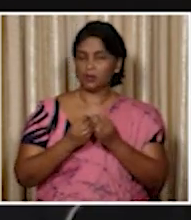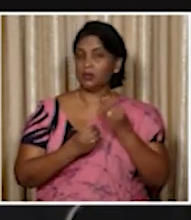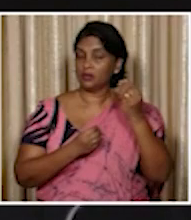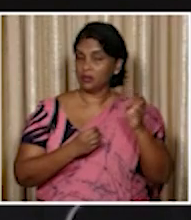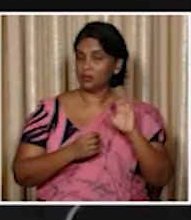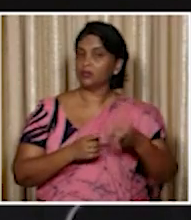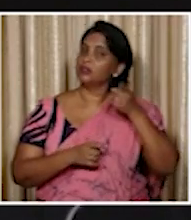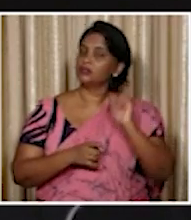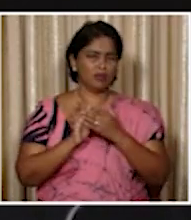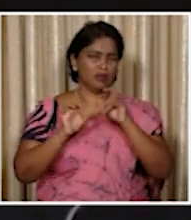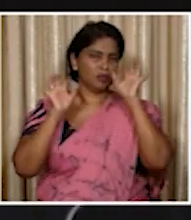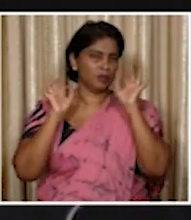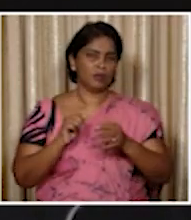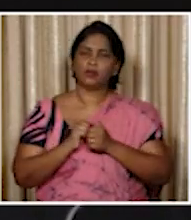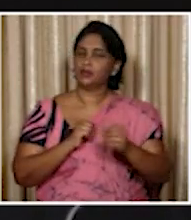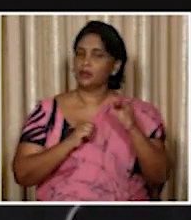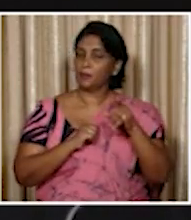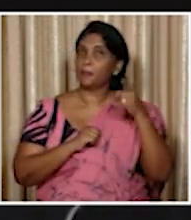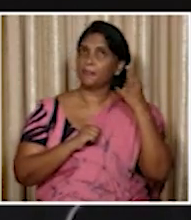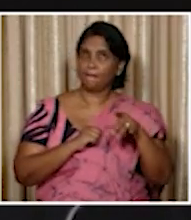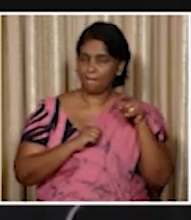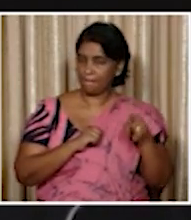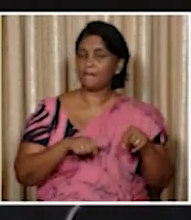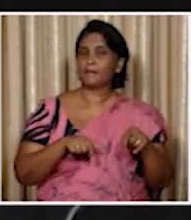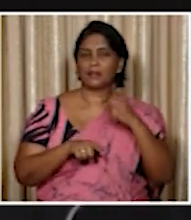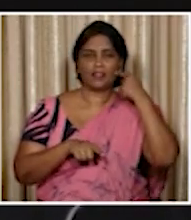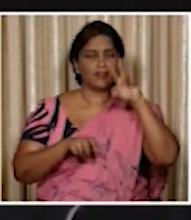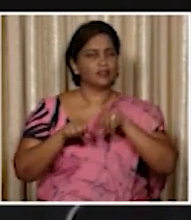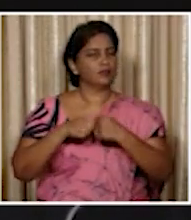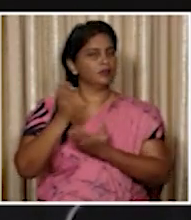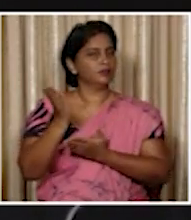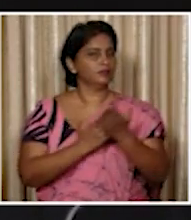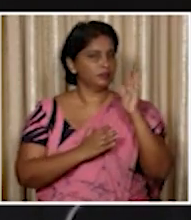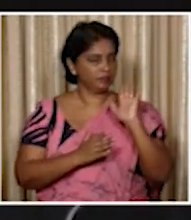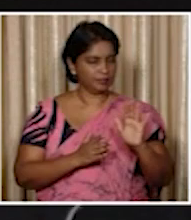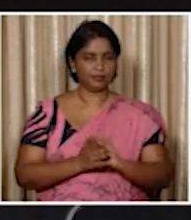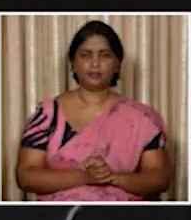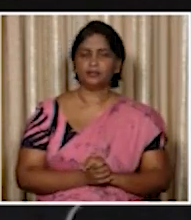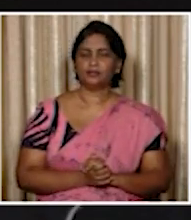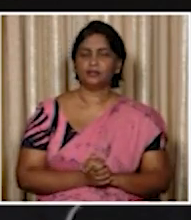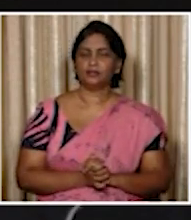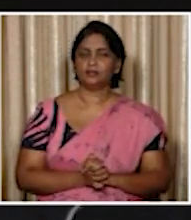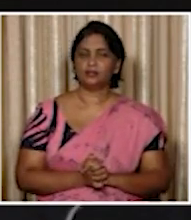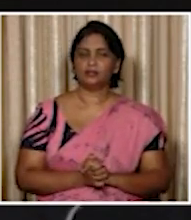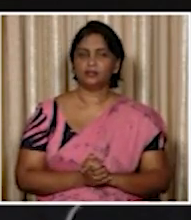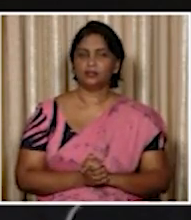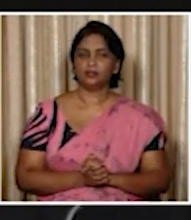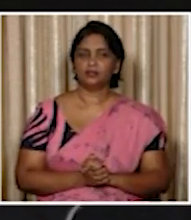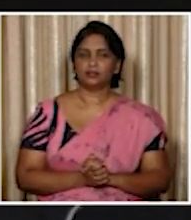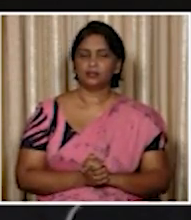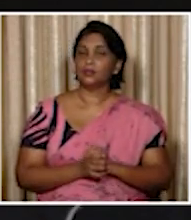component relates to the conduct of the Speaker in his capacity as the Chairman of the Constitutional